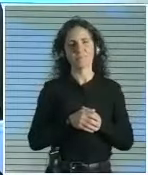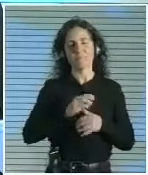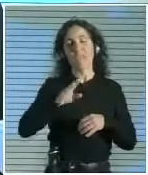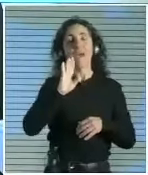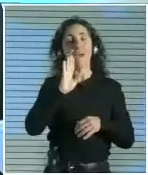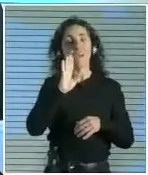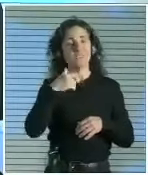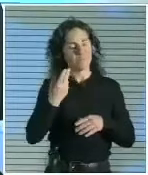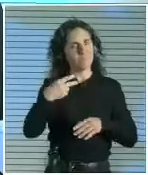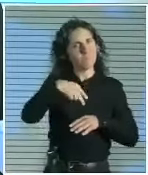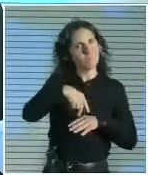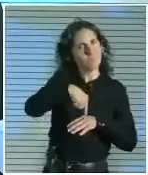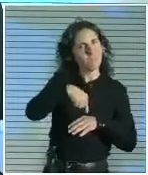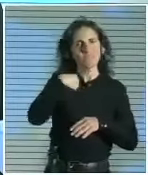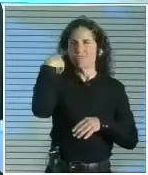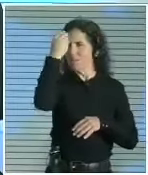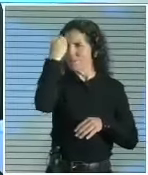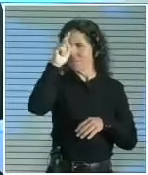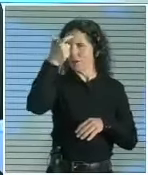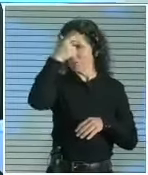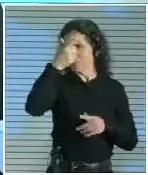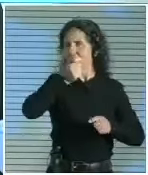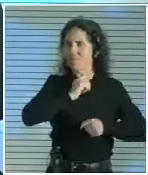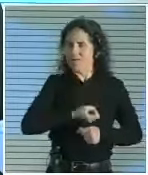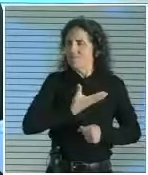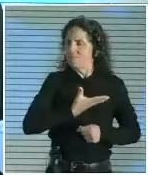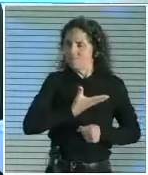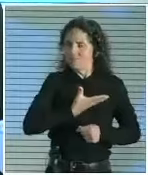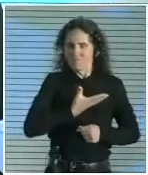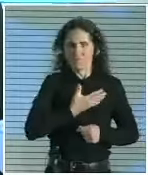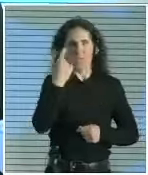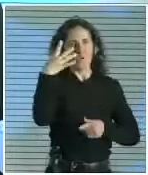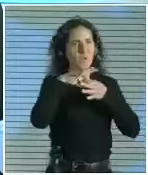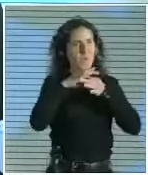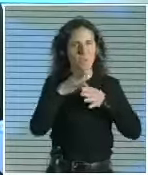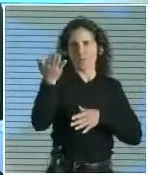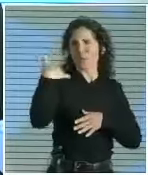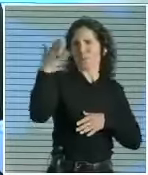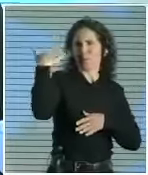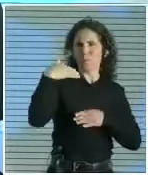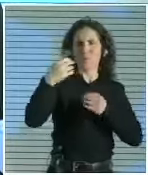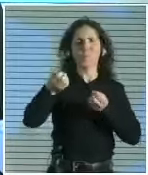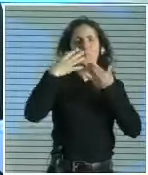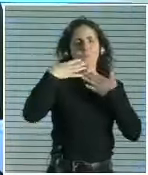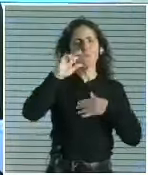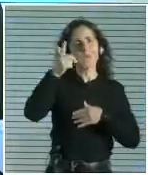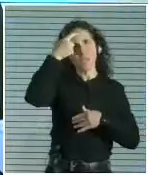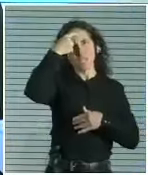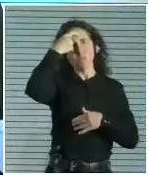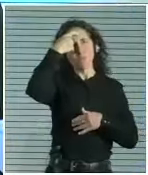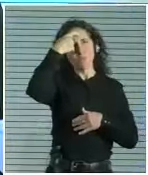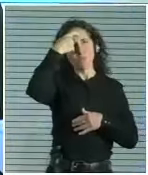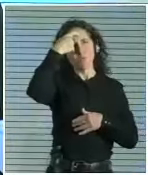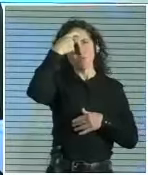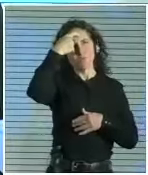I found really quite inspirational. A friend shared with me recently. And the concept, it's a little, just a tiny